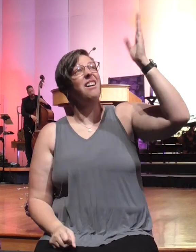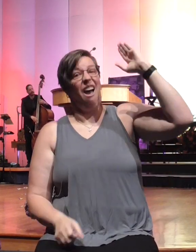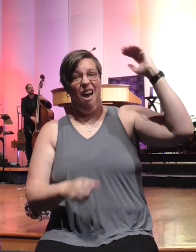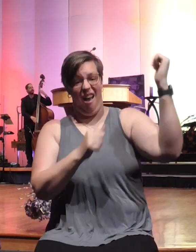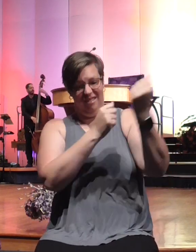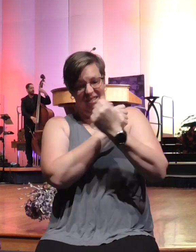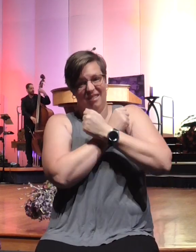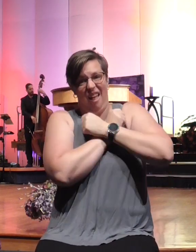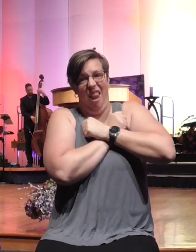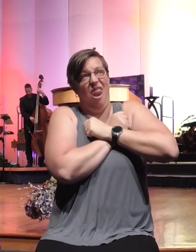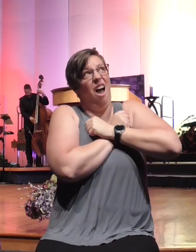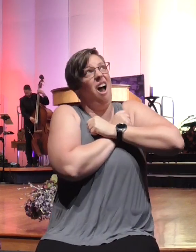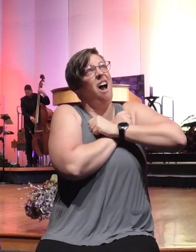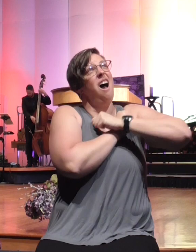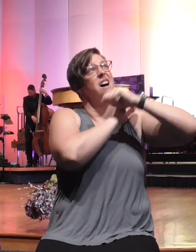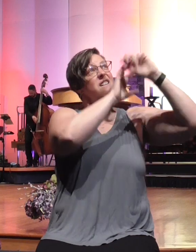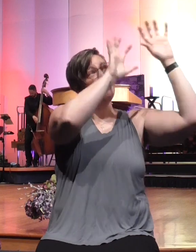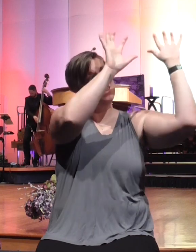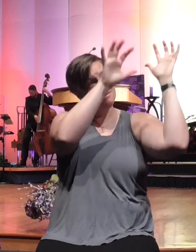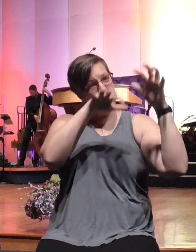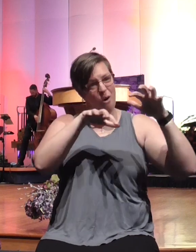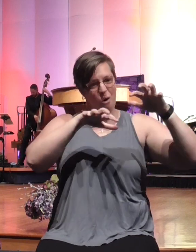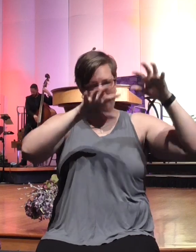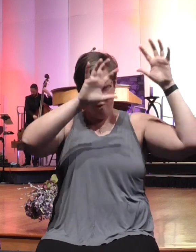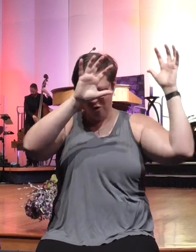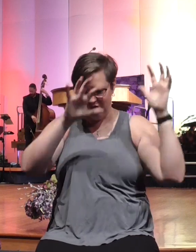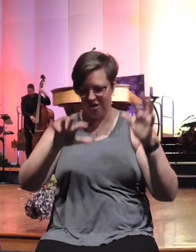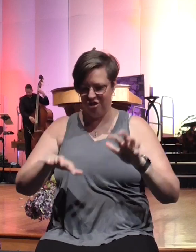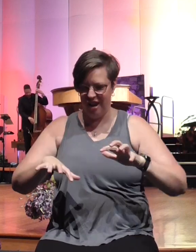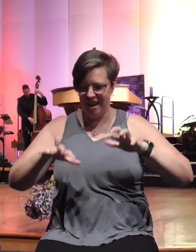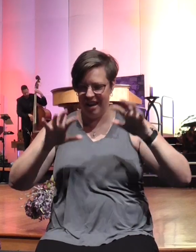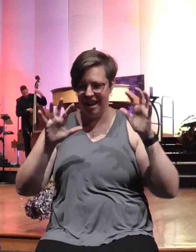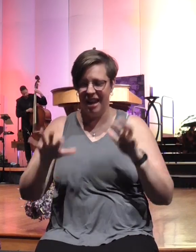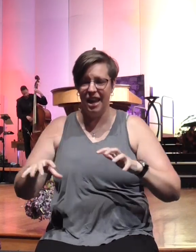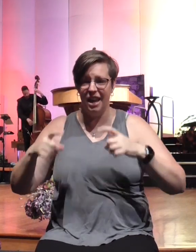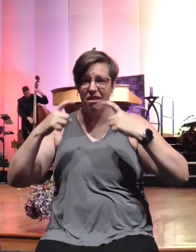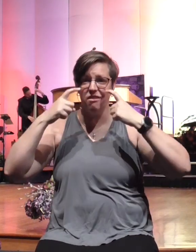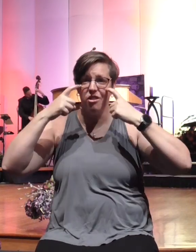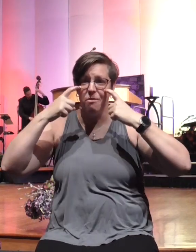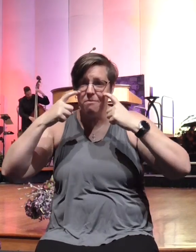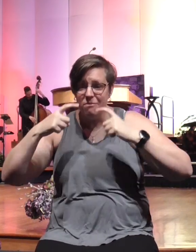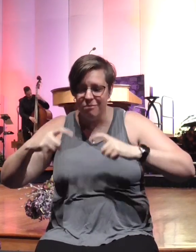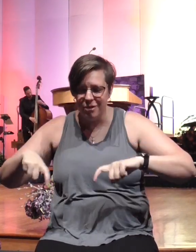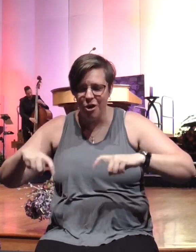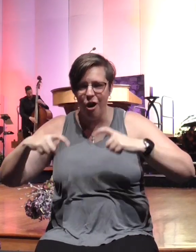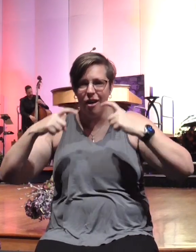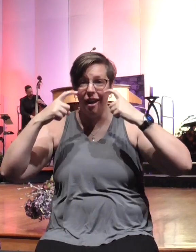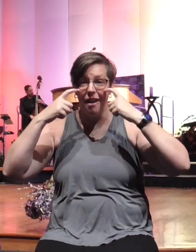that is pouring from your eyes.